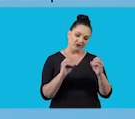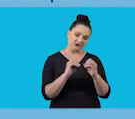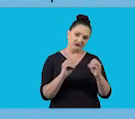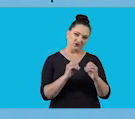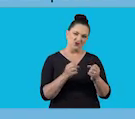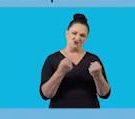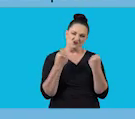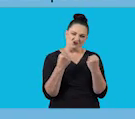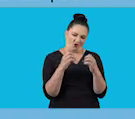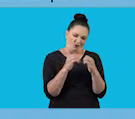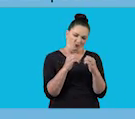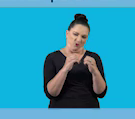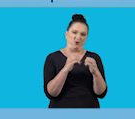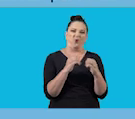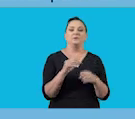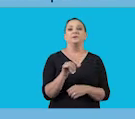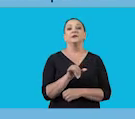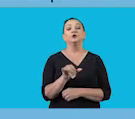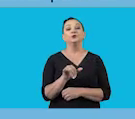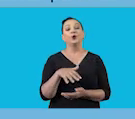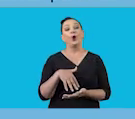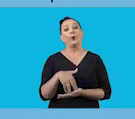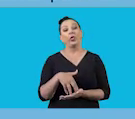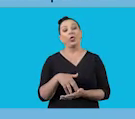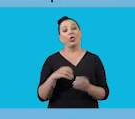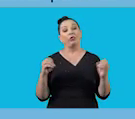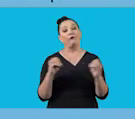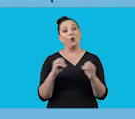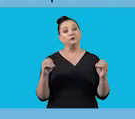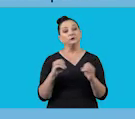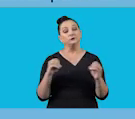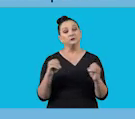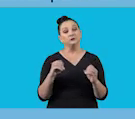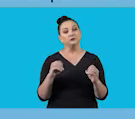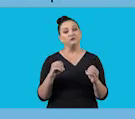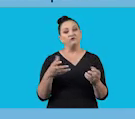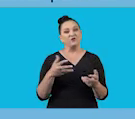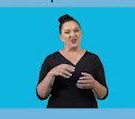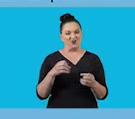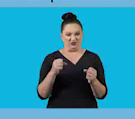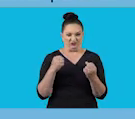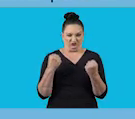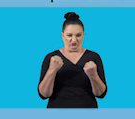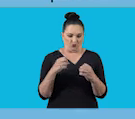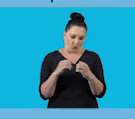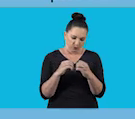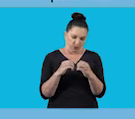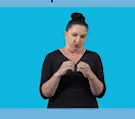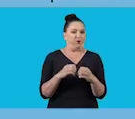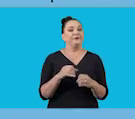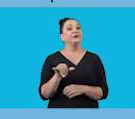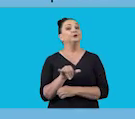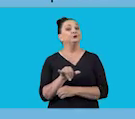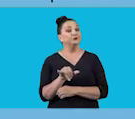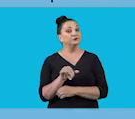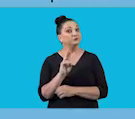to the strongest force between the particles. So which ones will have the weakest force between them, and which ones will have the strongest force between